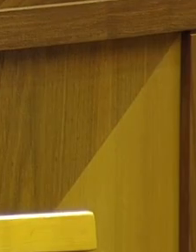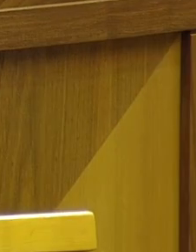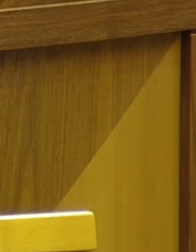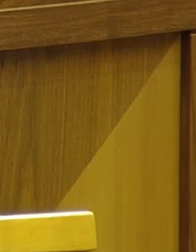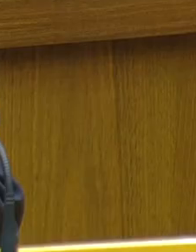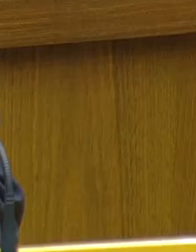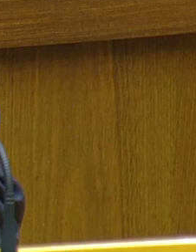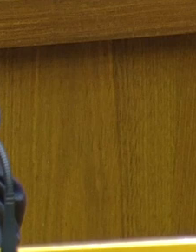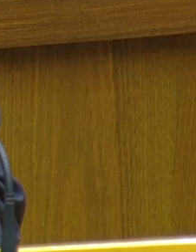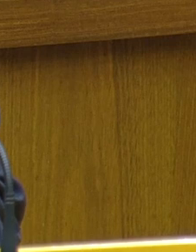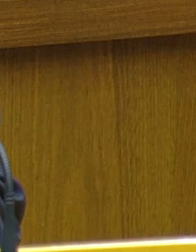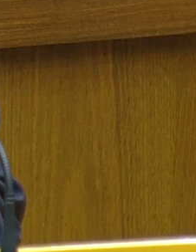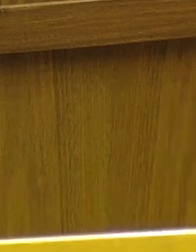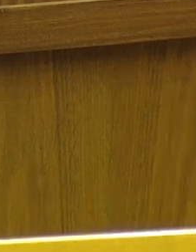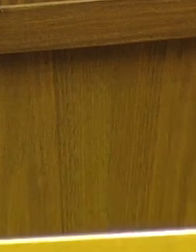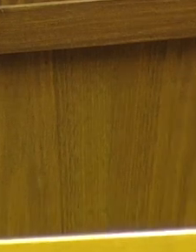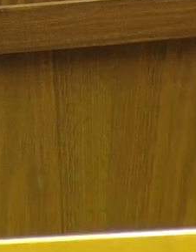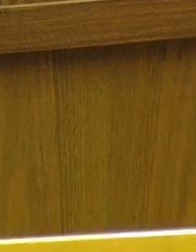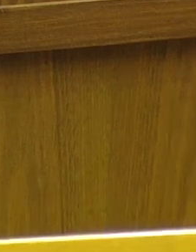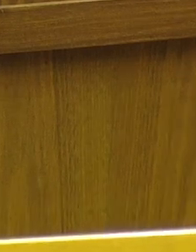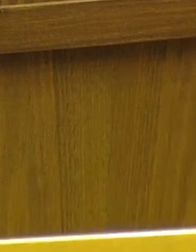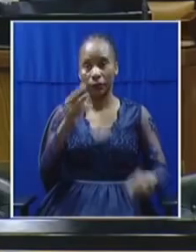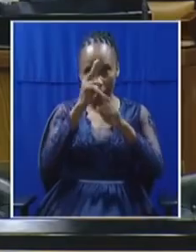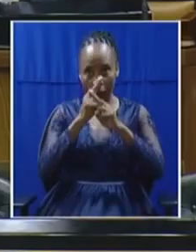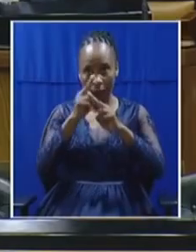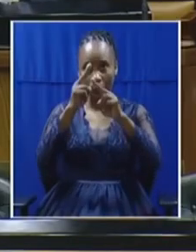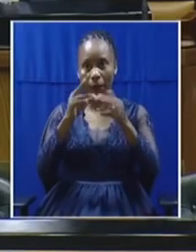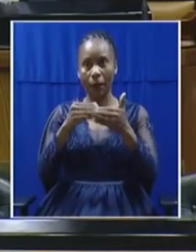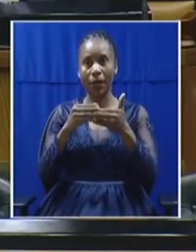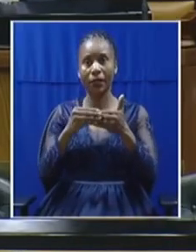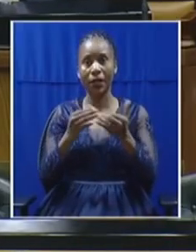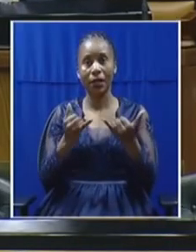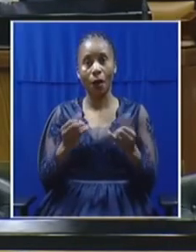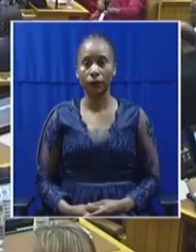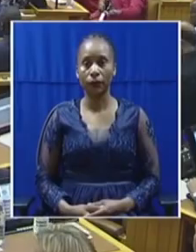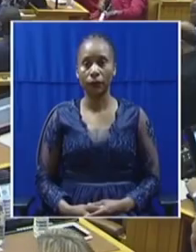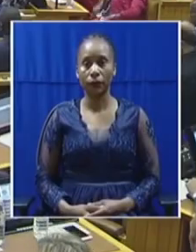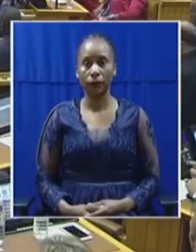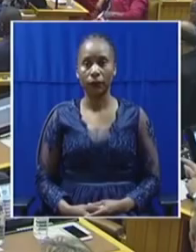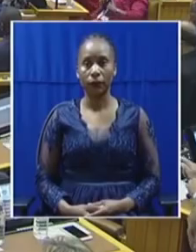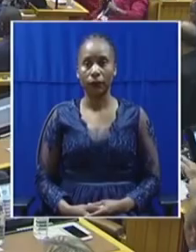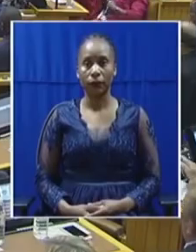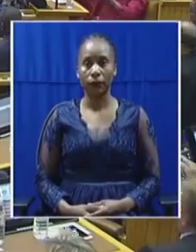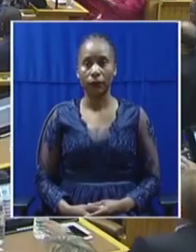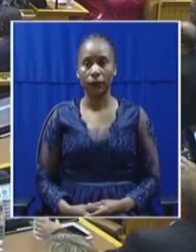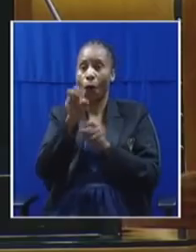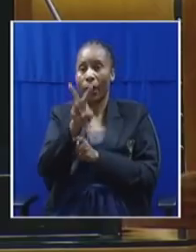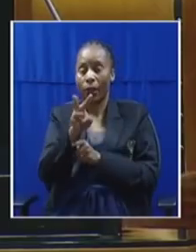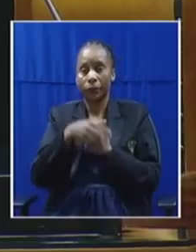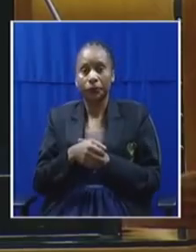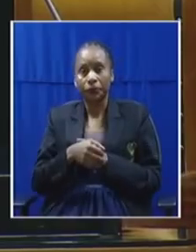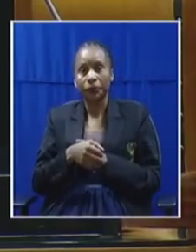presiding officers, led by Speaker of the National Assembly, Thandi Modise, and National Council of Provinces Chairperson, uAmos